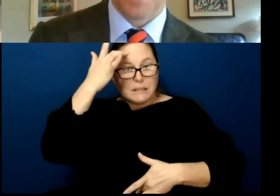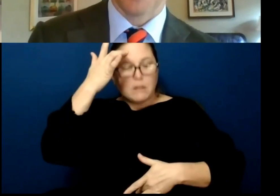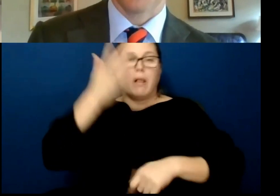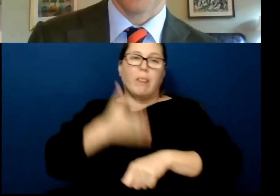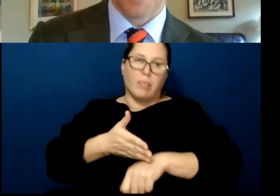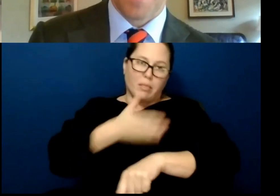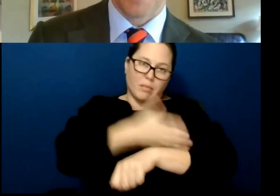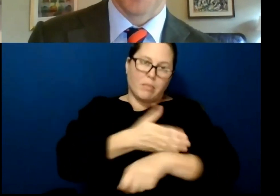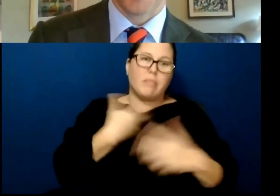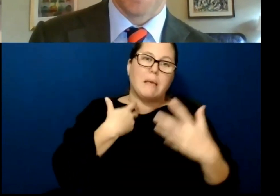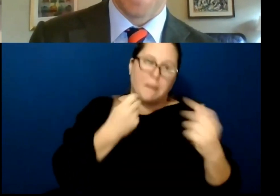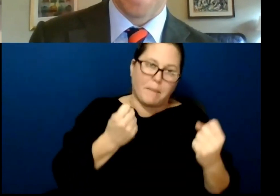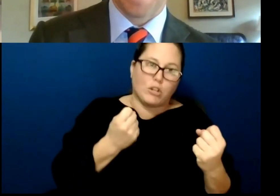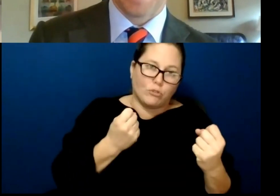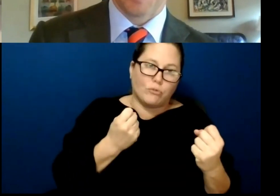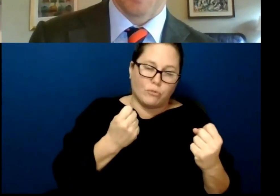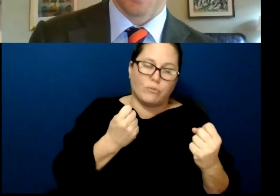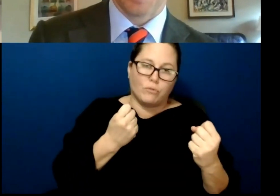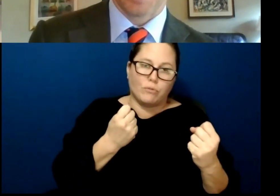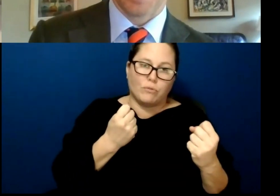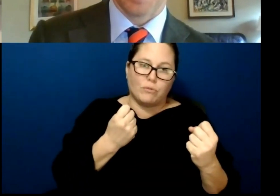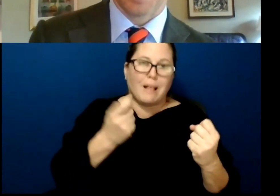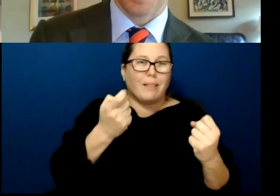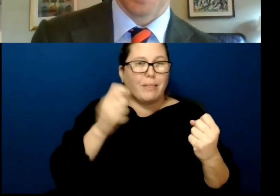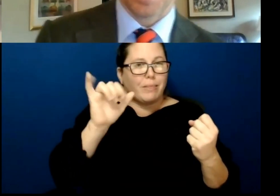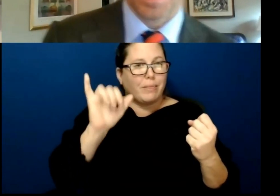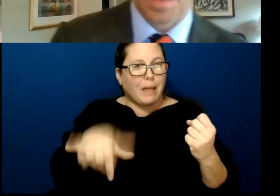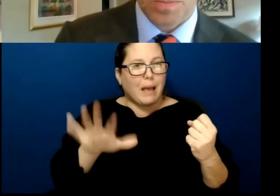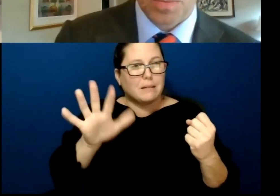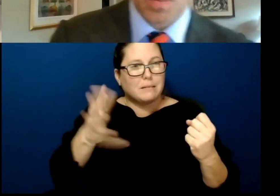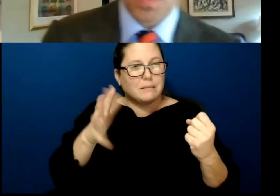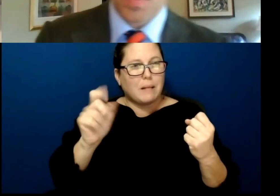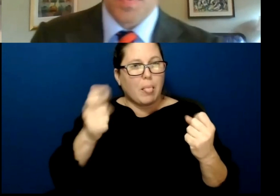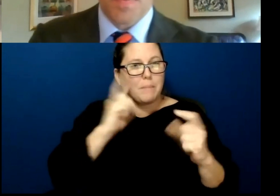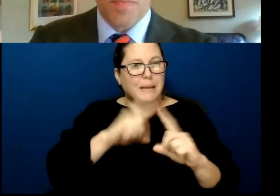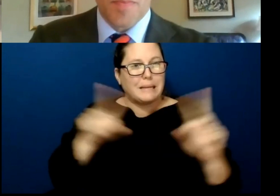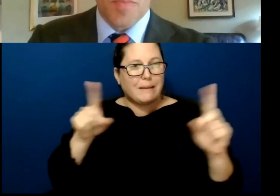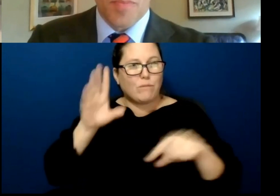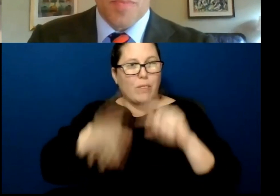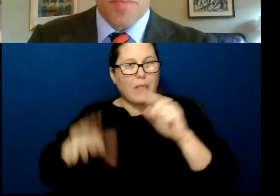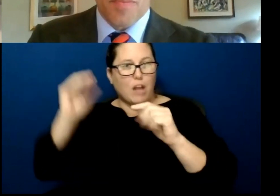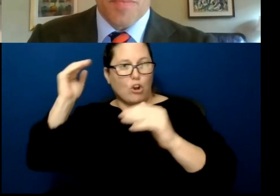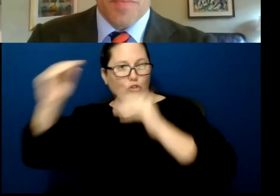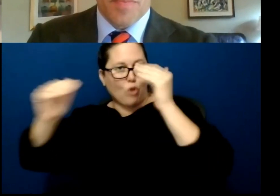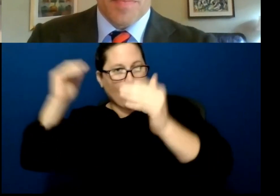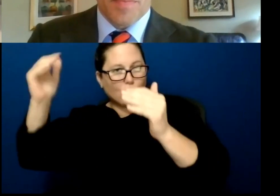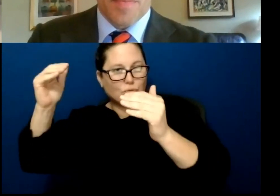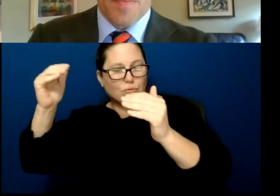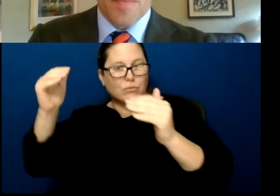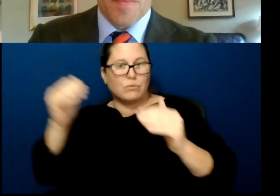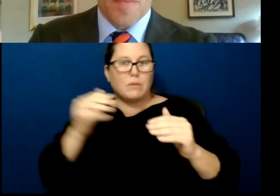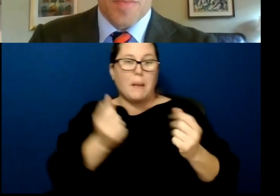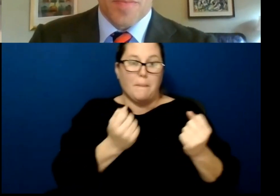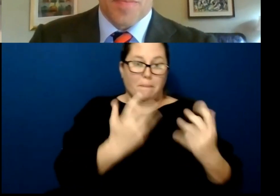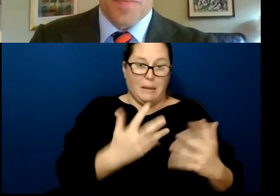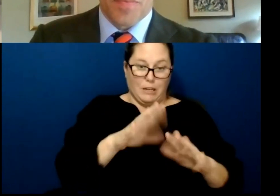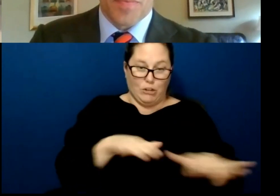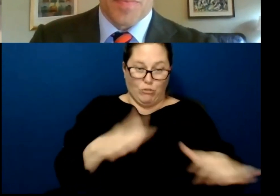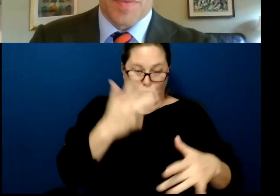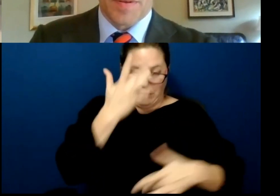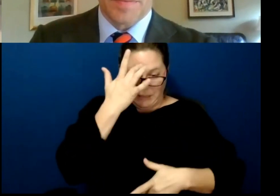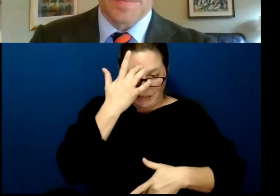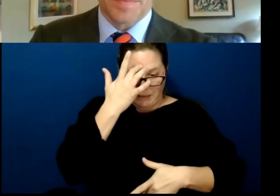And so that's a difference in adult care and in pediatrics. So a lot of sick children get better.